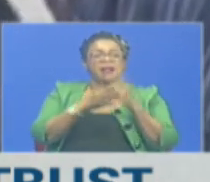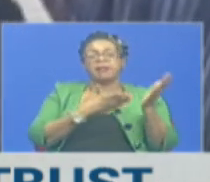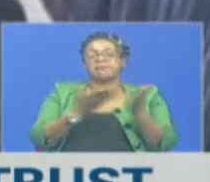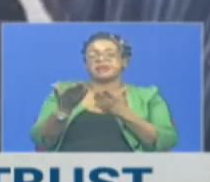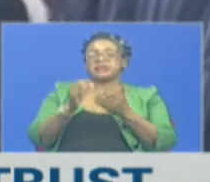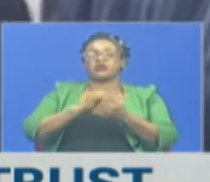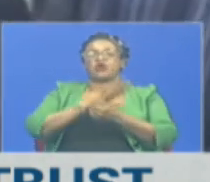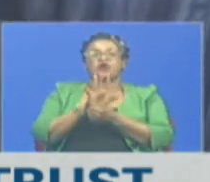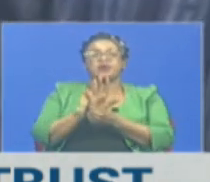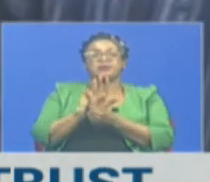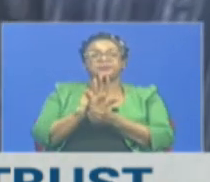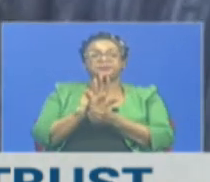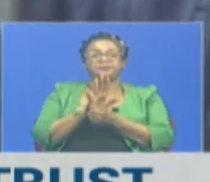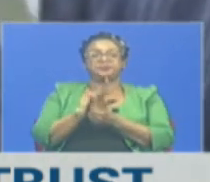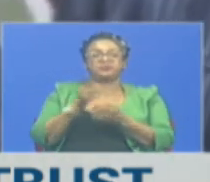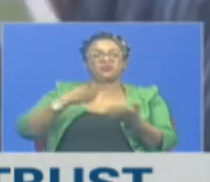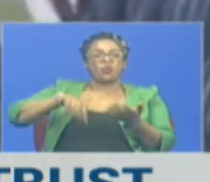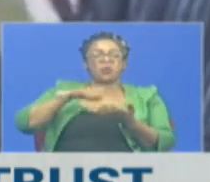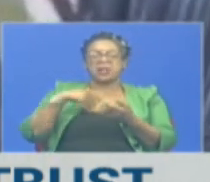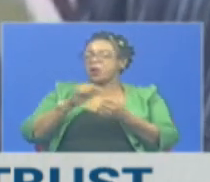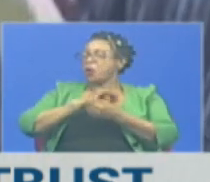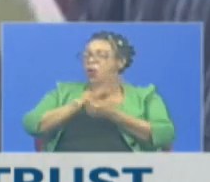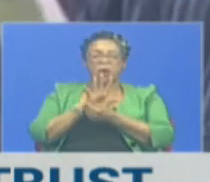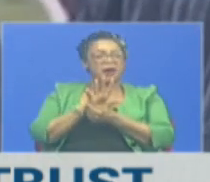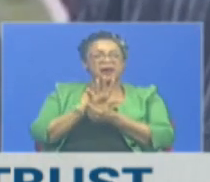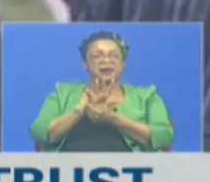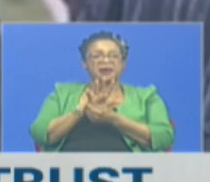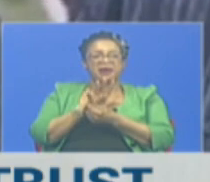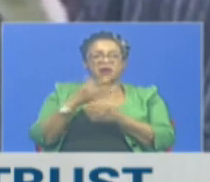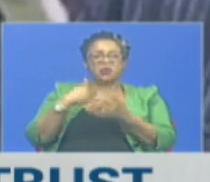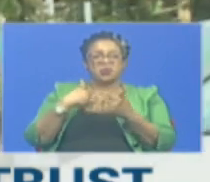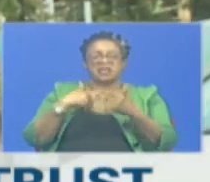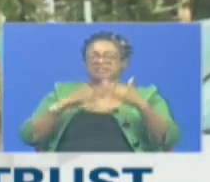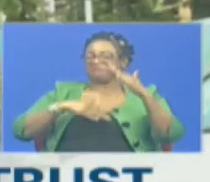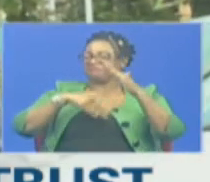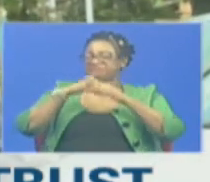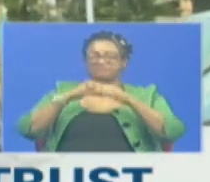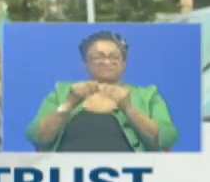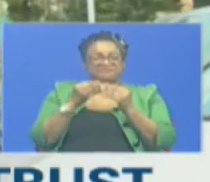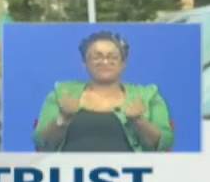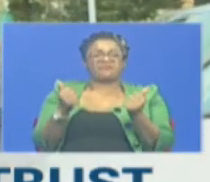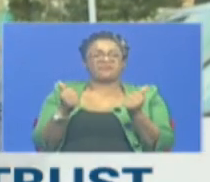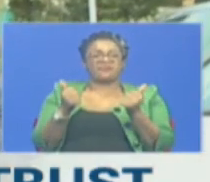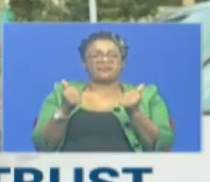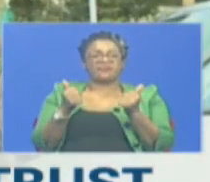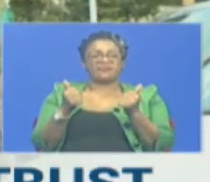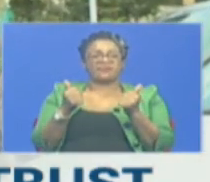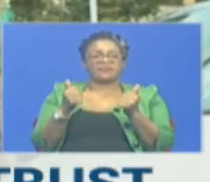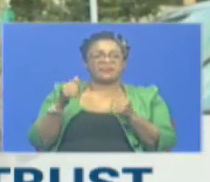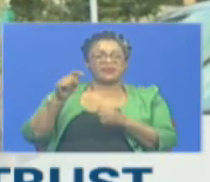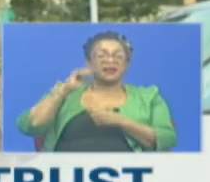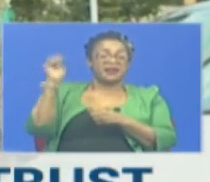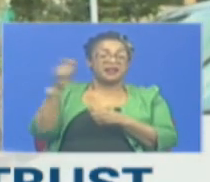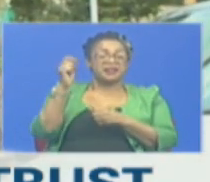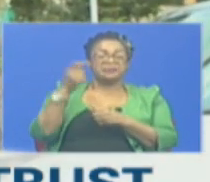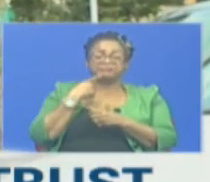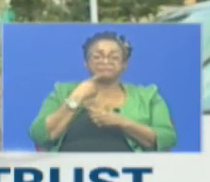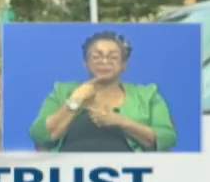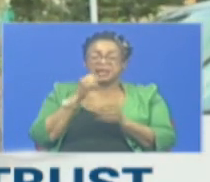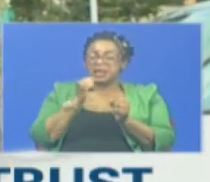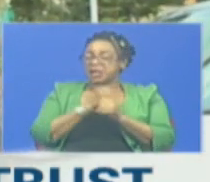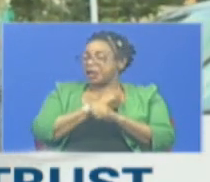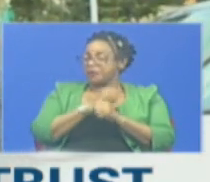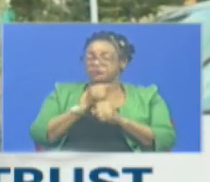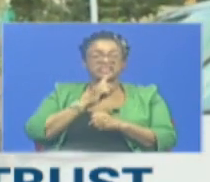corona. Sisi corona Tanzania tumefika mahara, tumeondokana nayo. Whereas Kenya says it cannot dictate to a foreign country on how it should